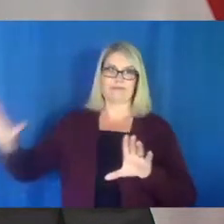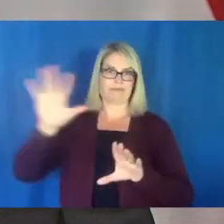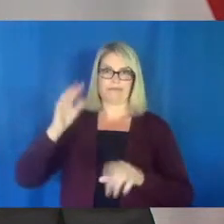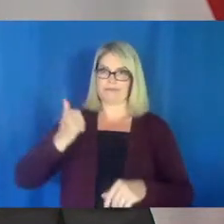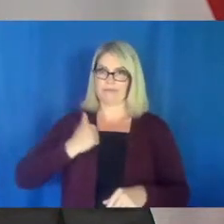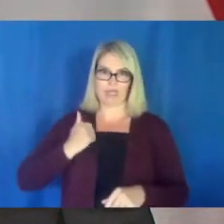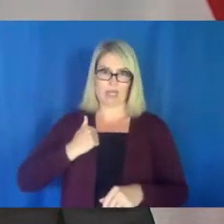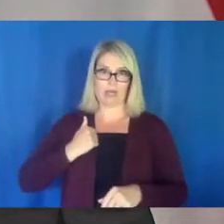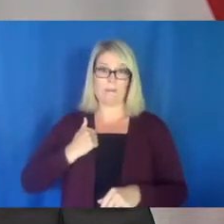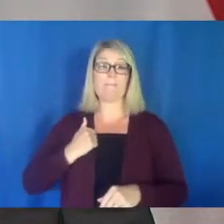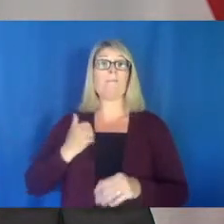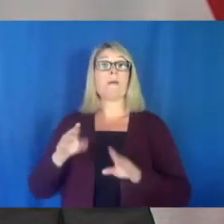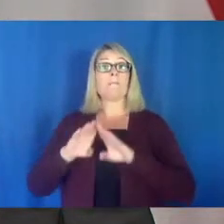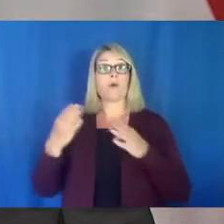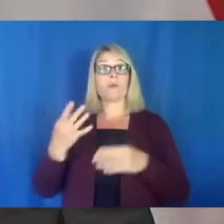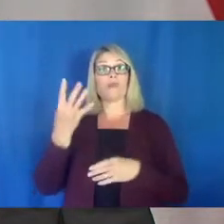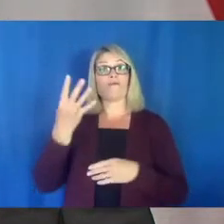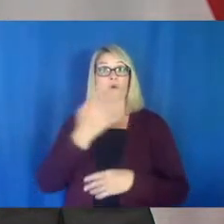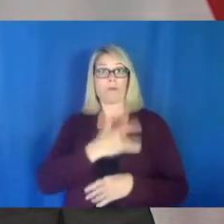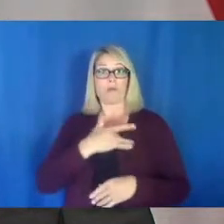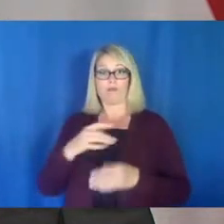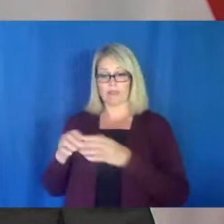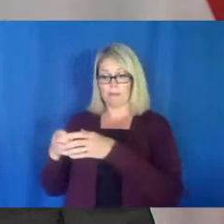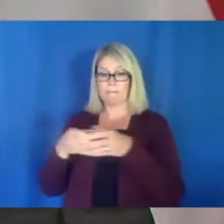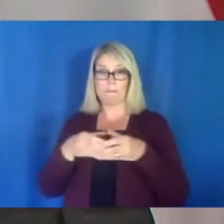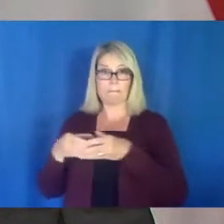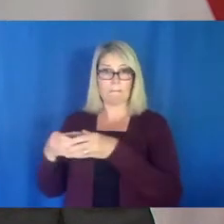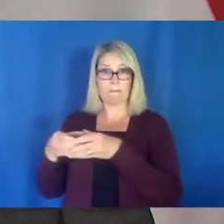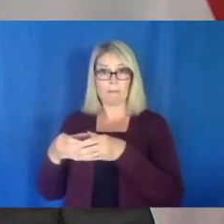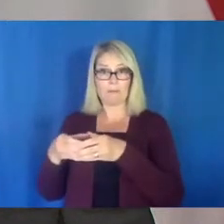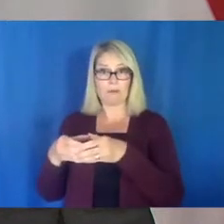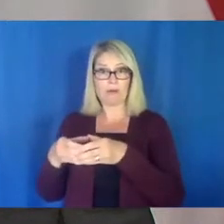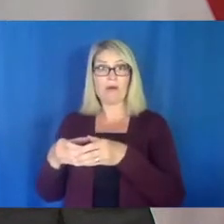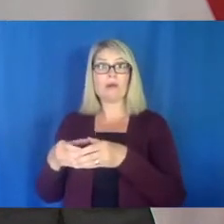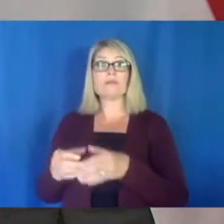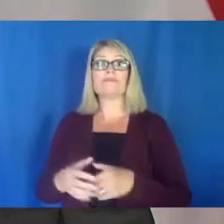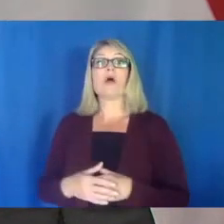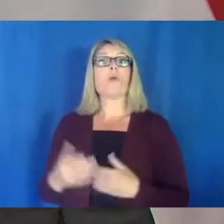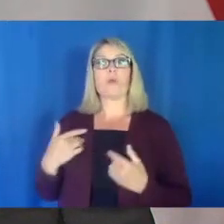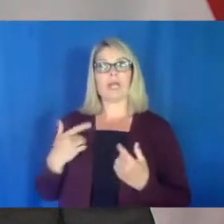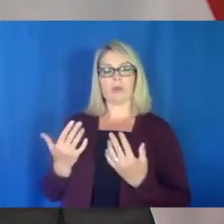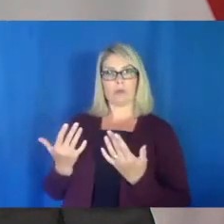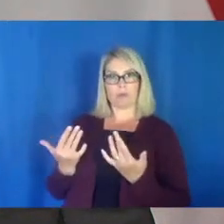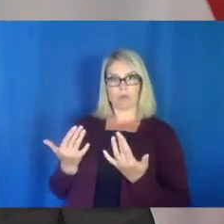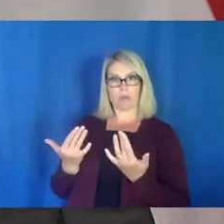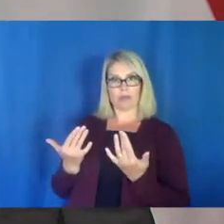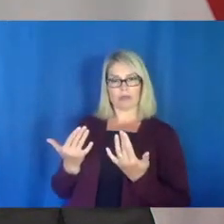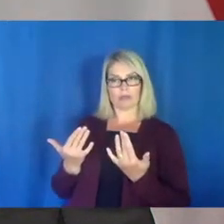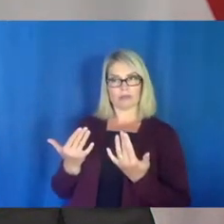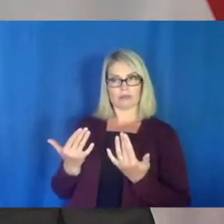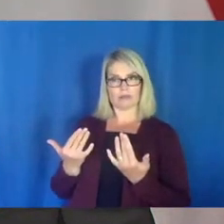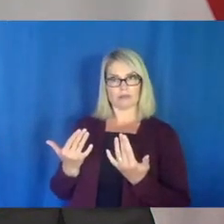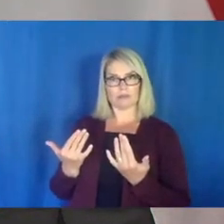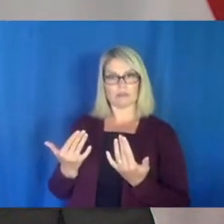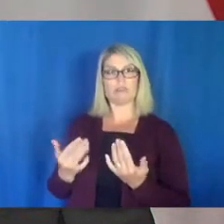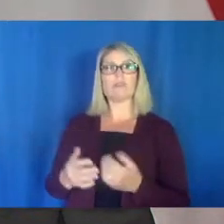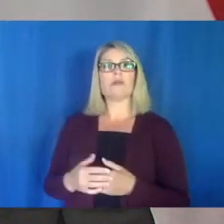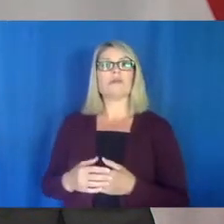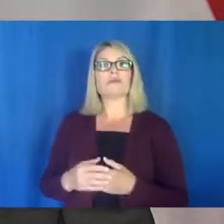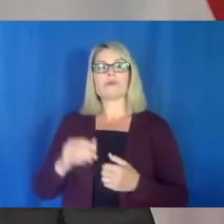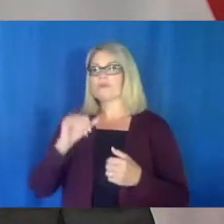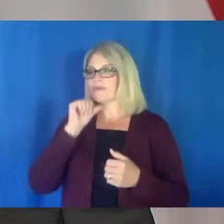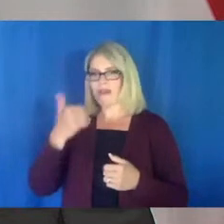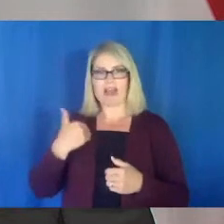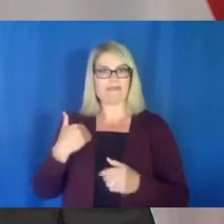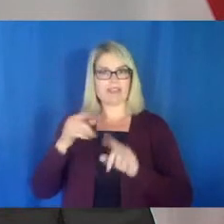opened to Atlantic, we kind of opened with a deep pause because we weren't didn't have the ability to do testing, and we